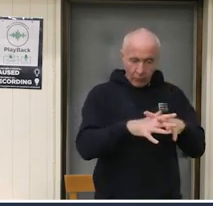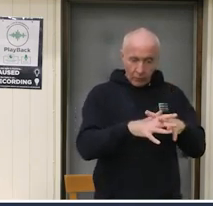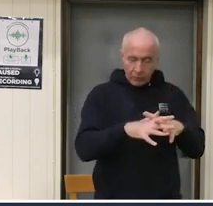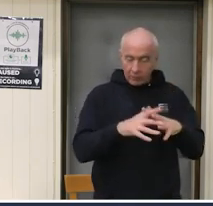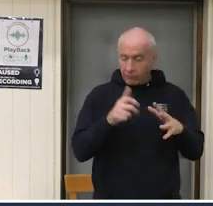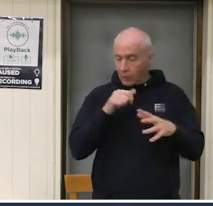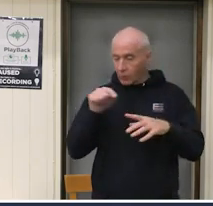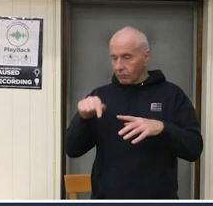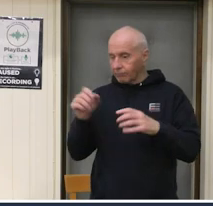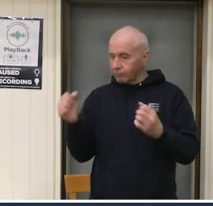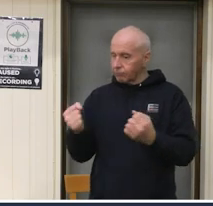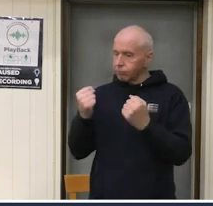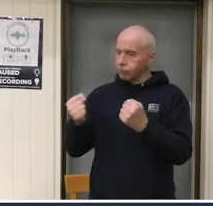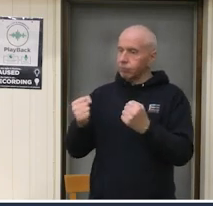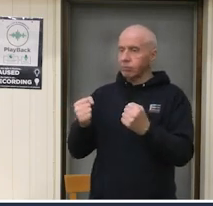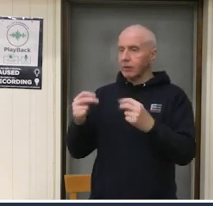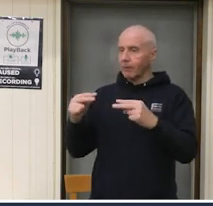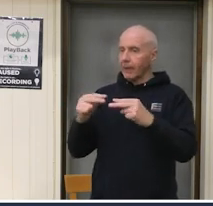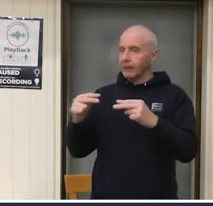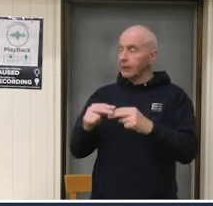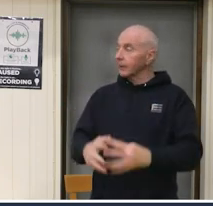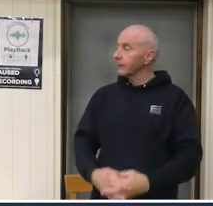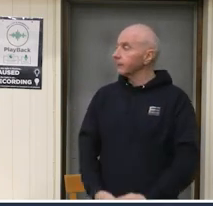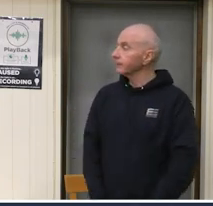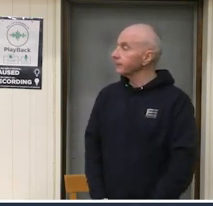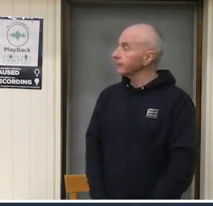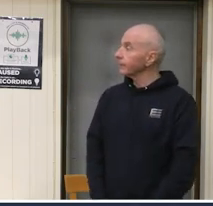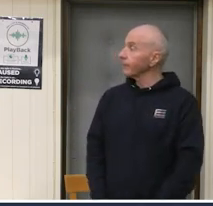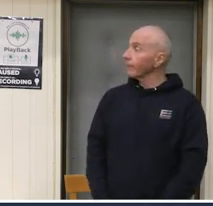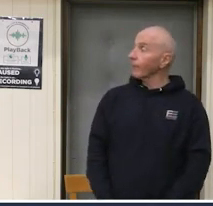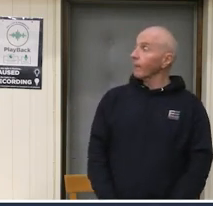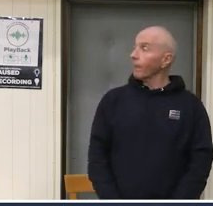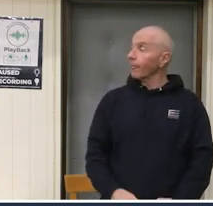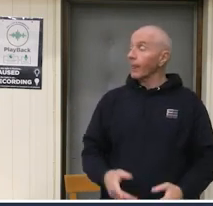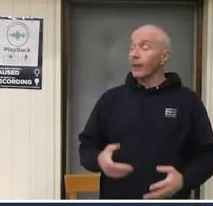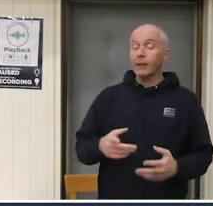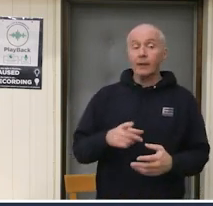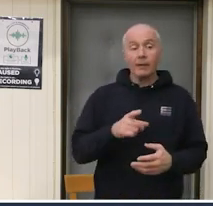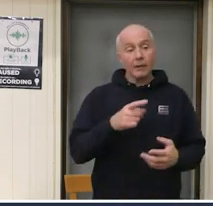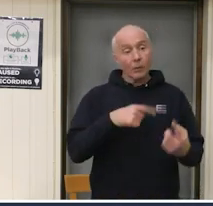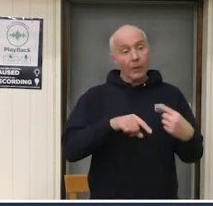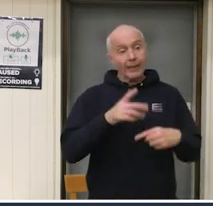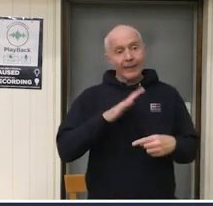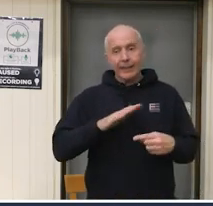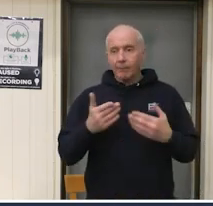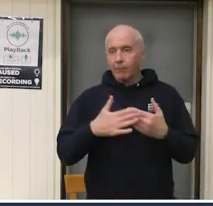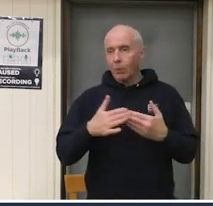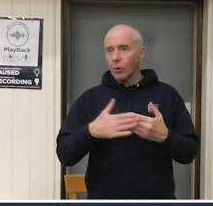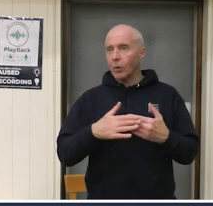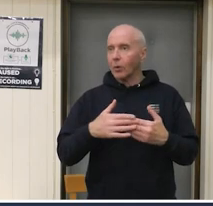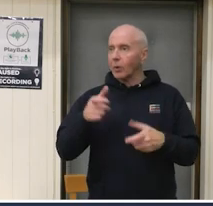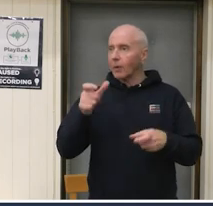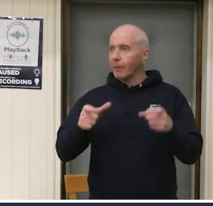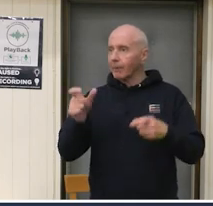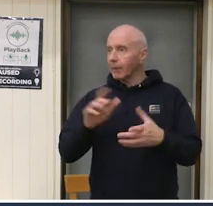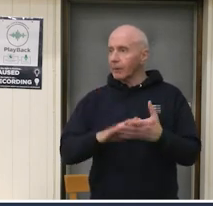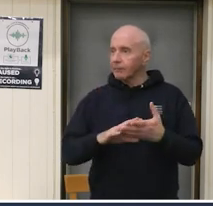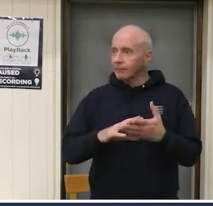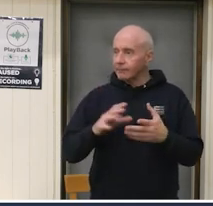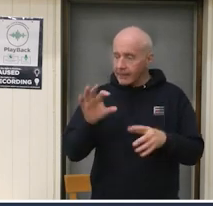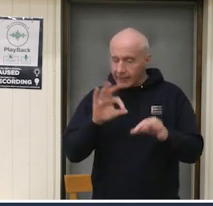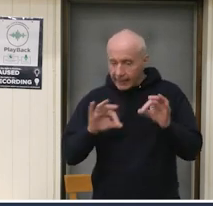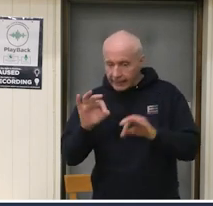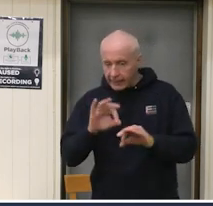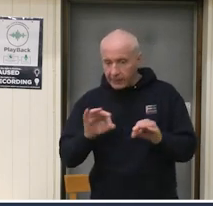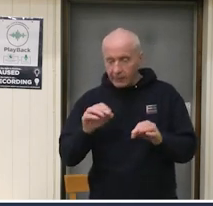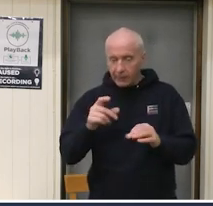The reason why they did this latest experiment is because we need a whole new generation of scientists who know how to operate deuterium